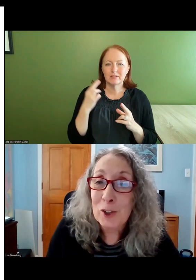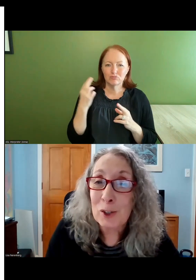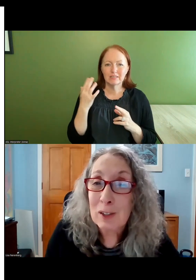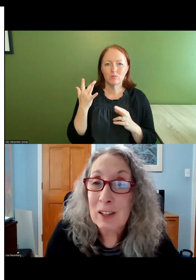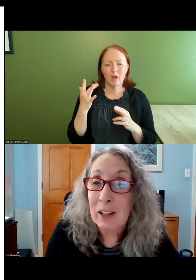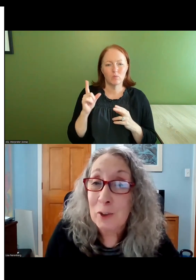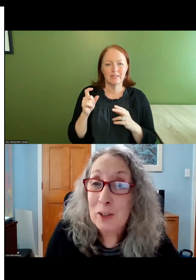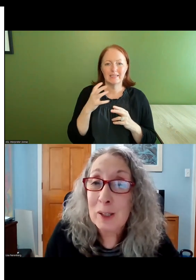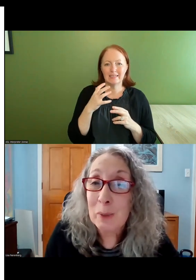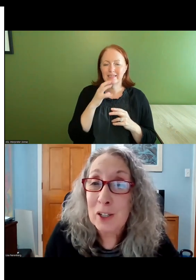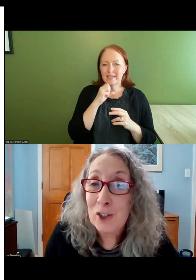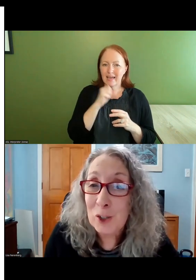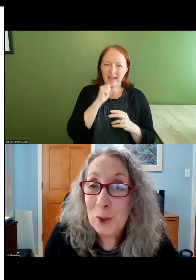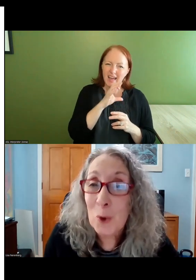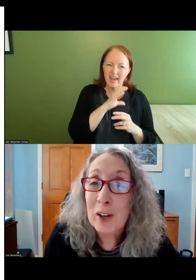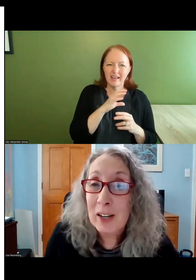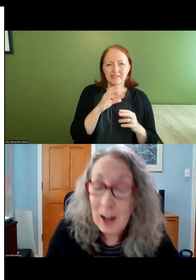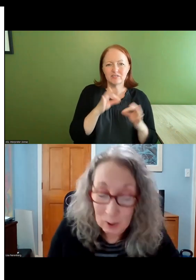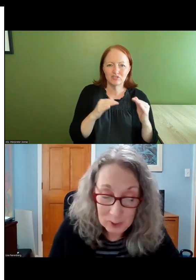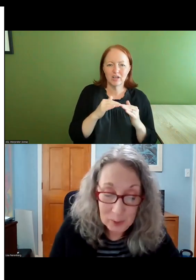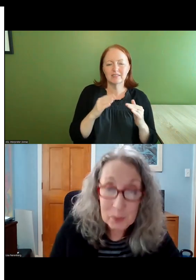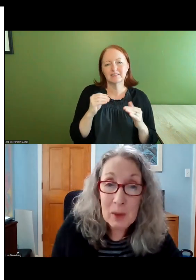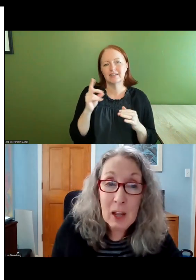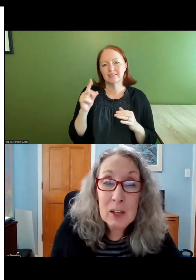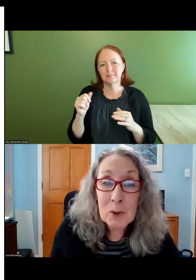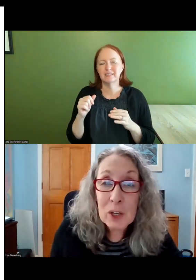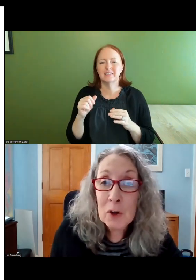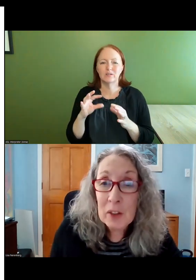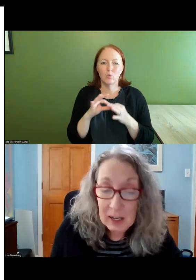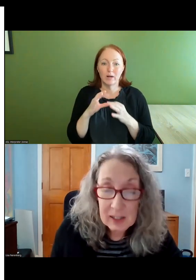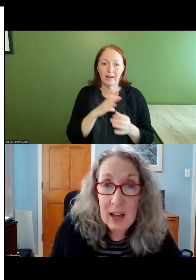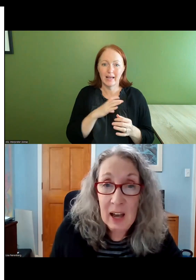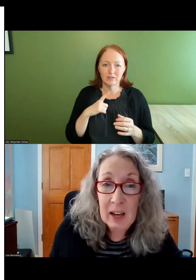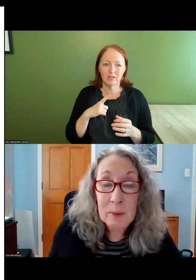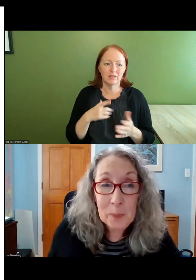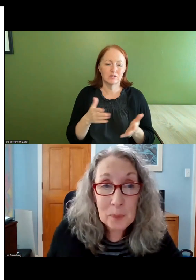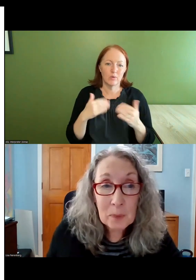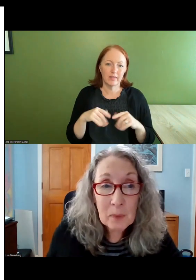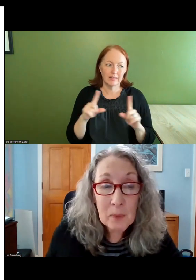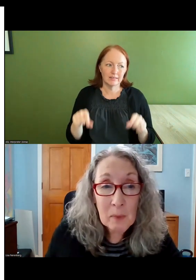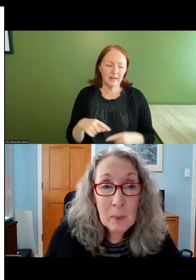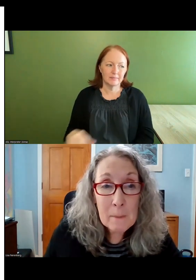an elder and disability justice coordinating council. So if we can go to the next slide.